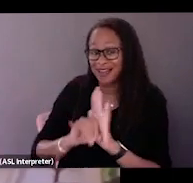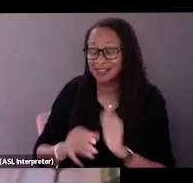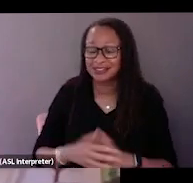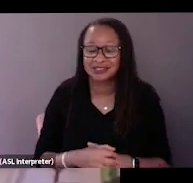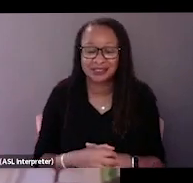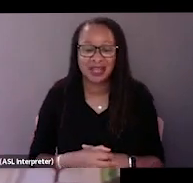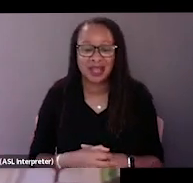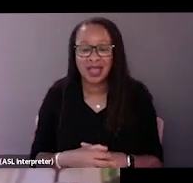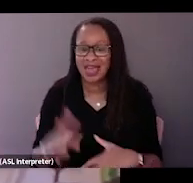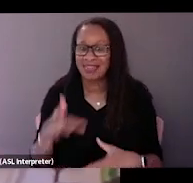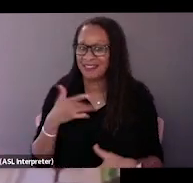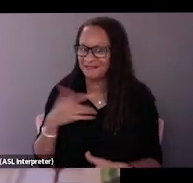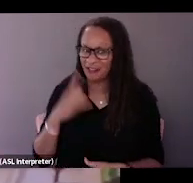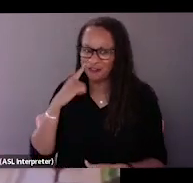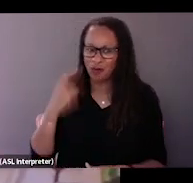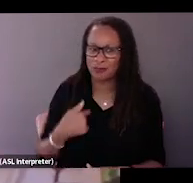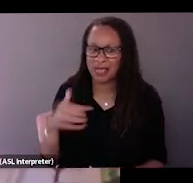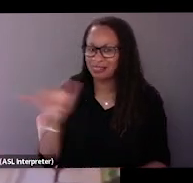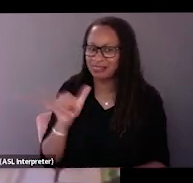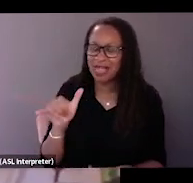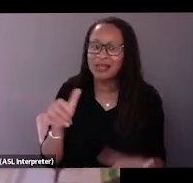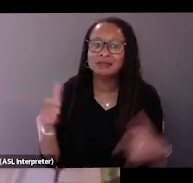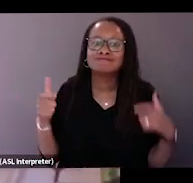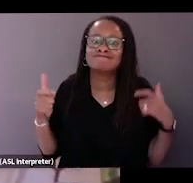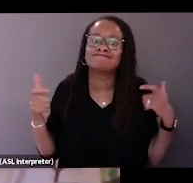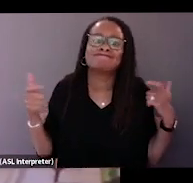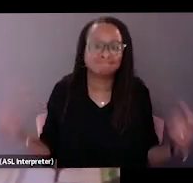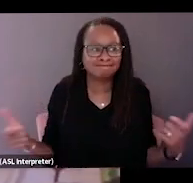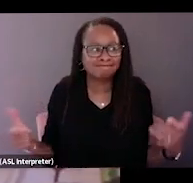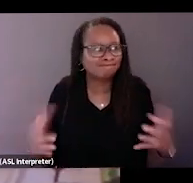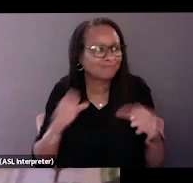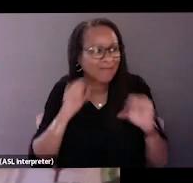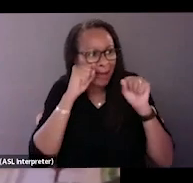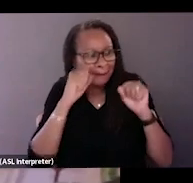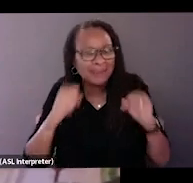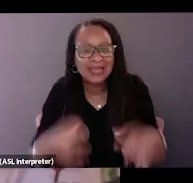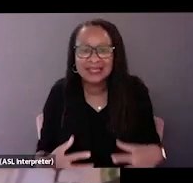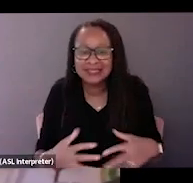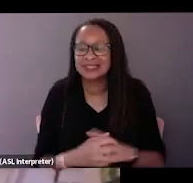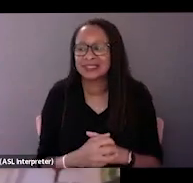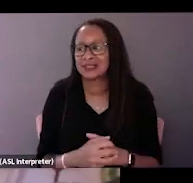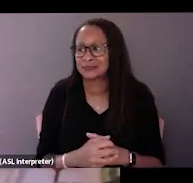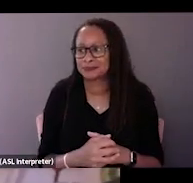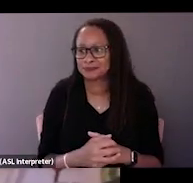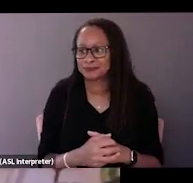And that felt to me like such an amazing